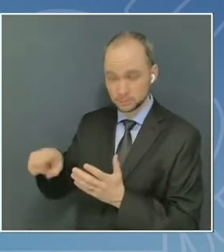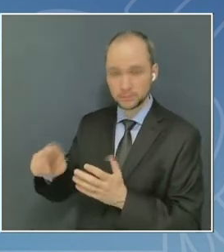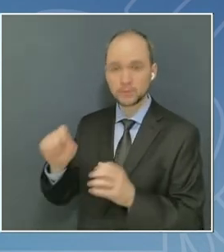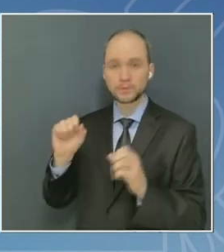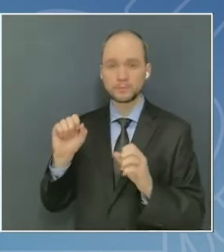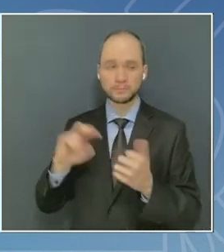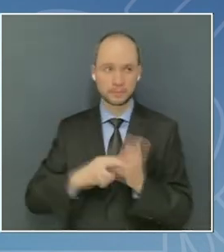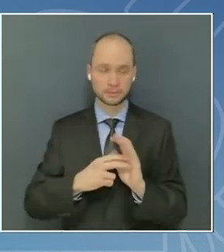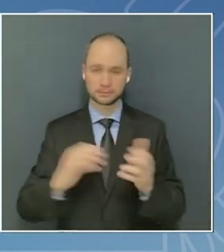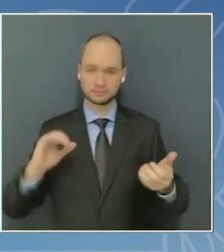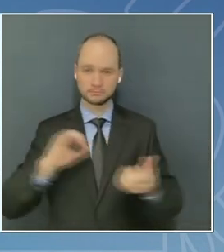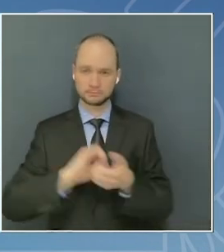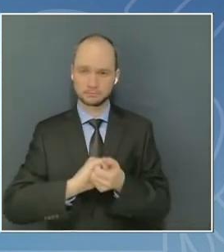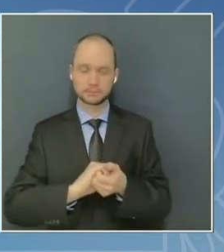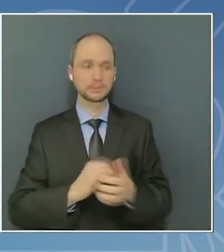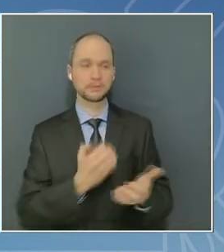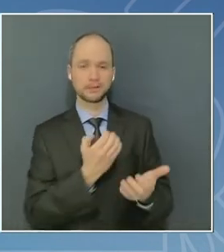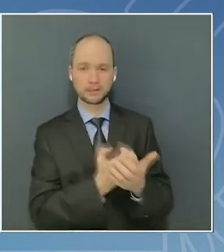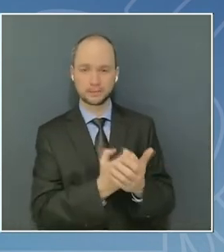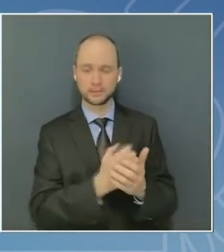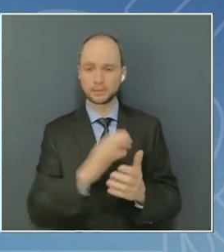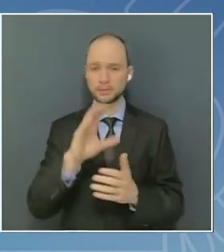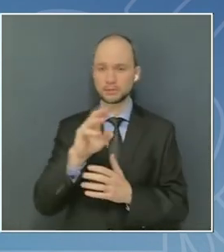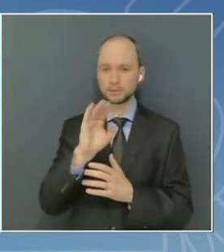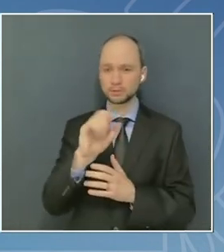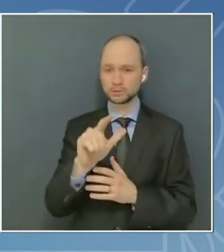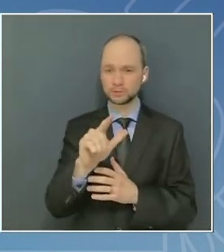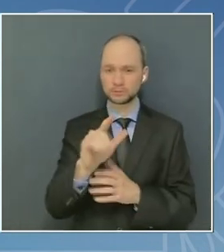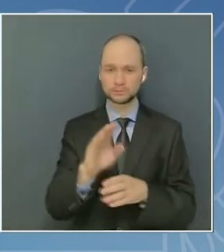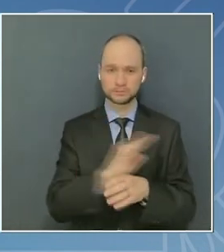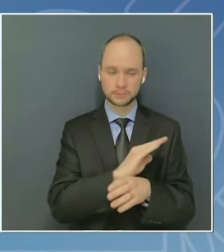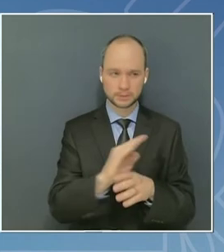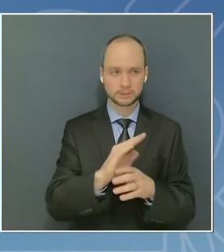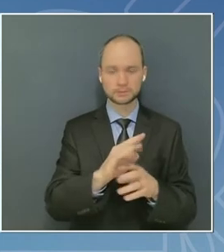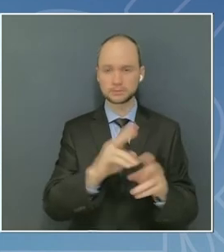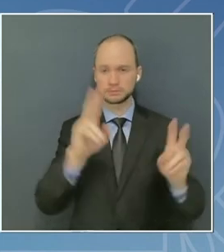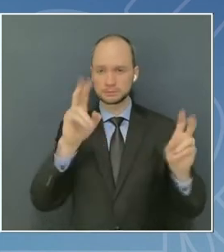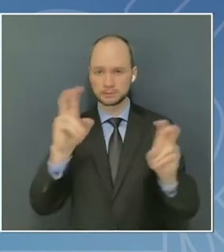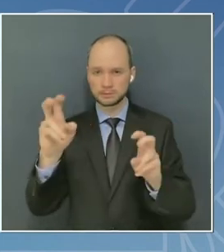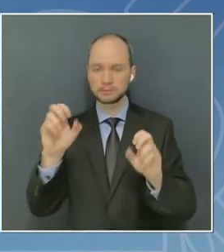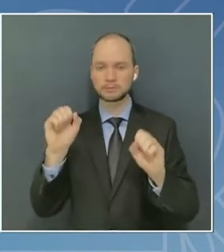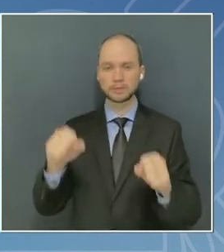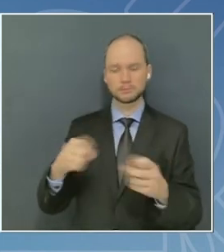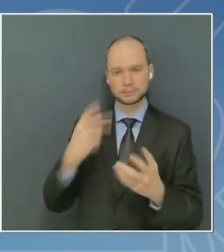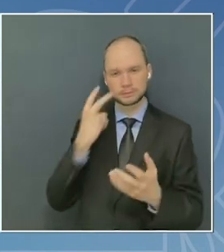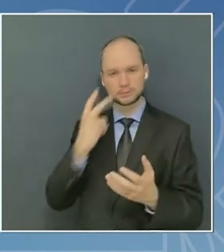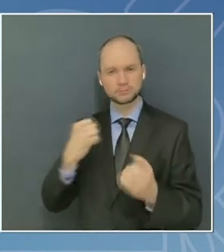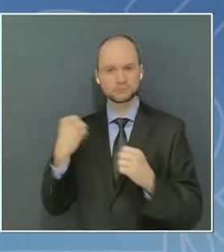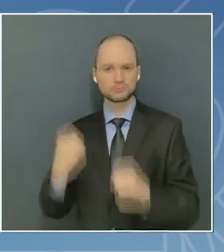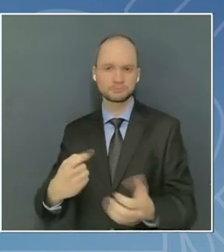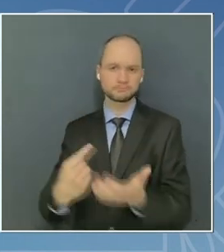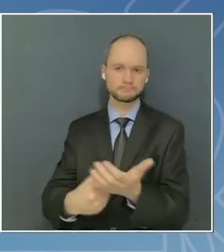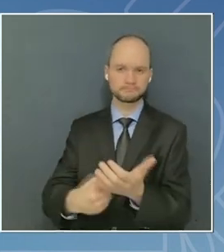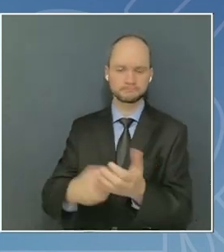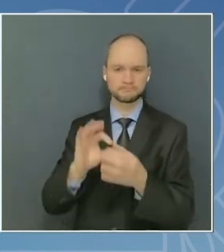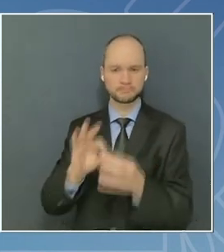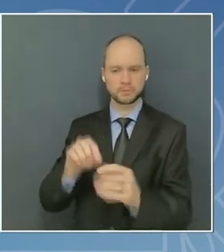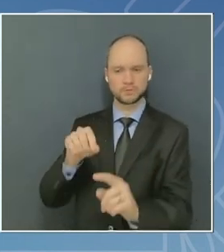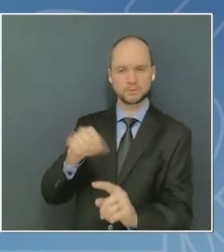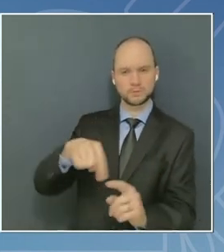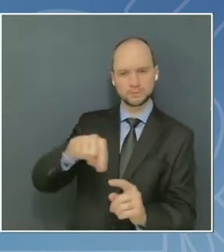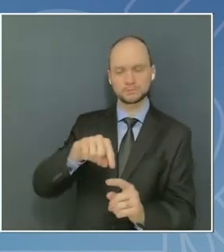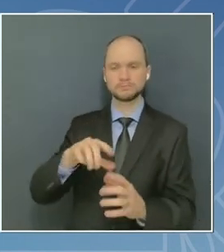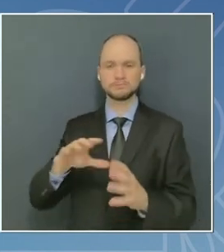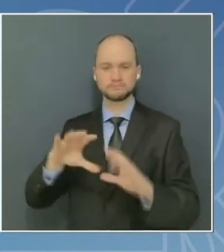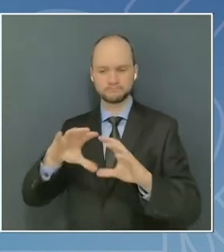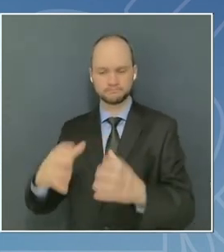and commercial issues will be talked about predominantly at this week's ASEAN Special Summit. So thanks for sharing that.